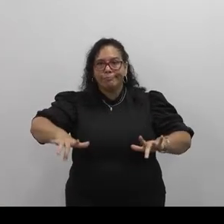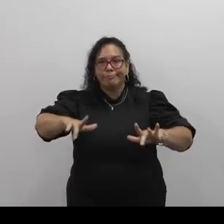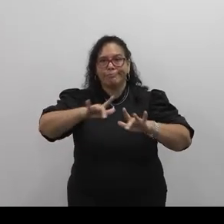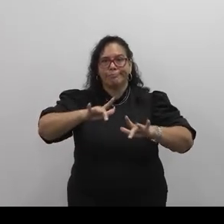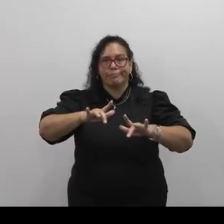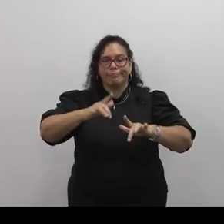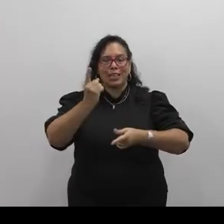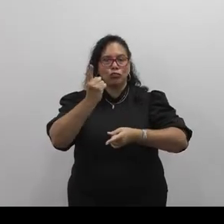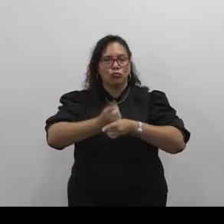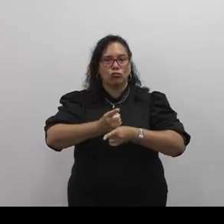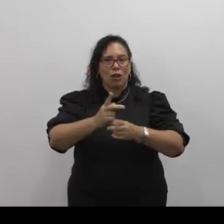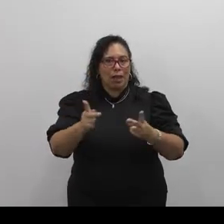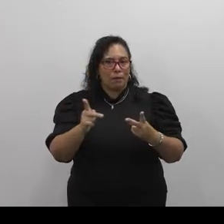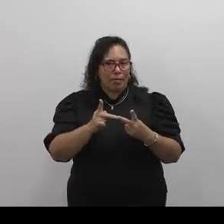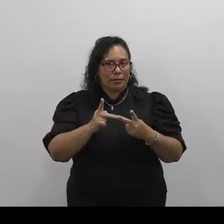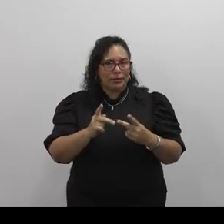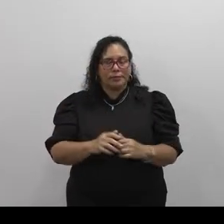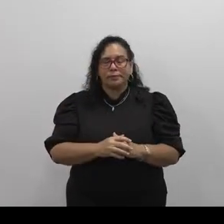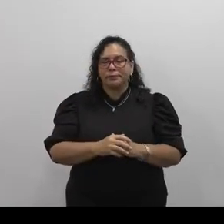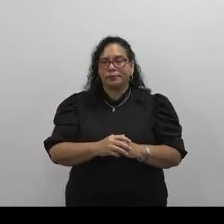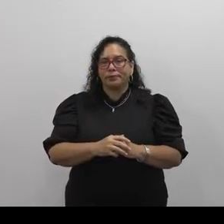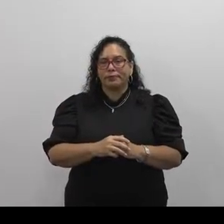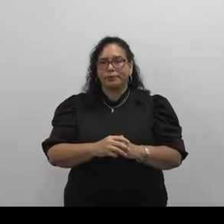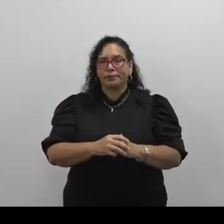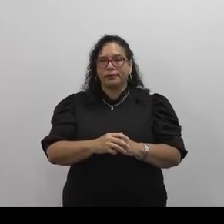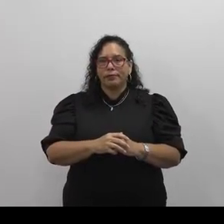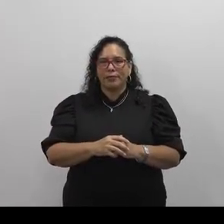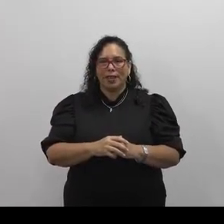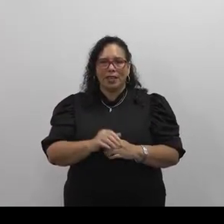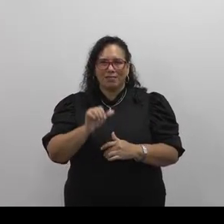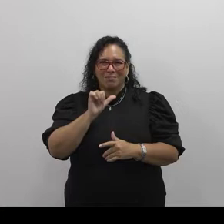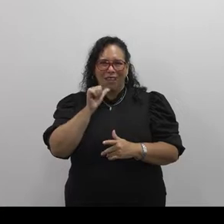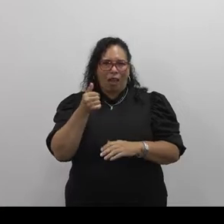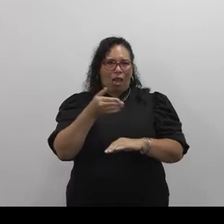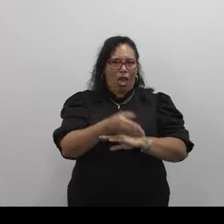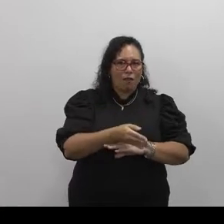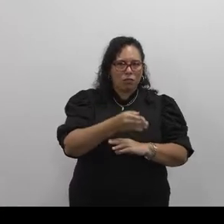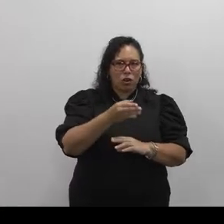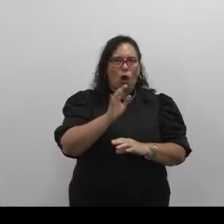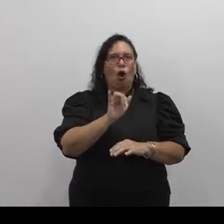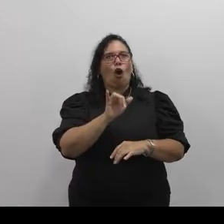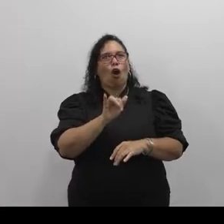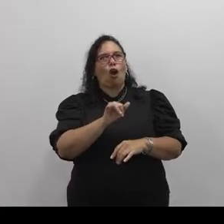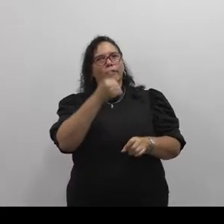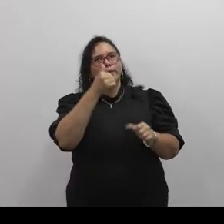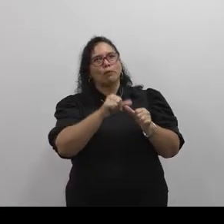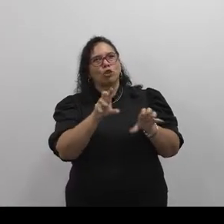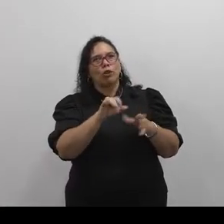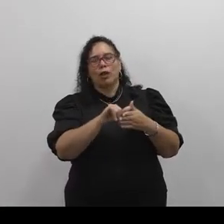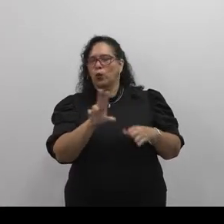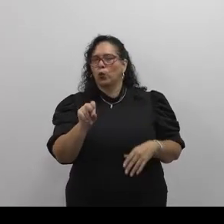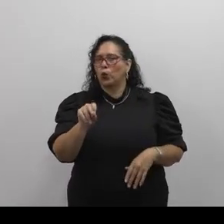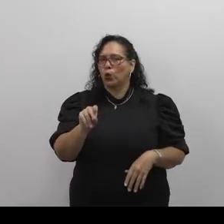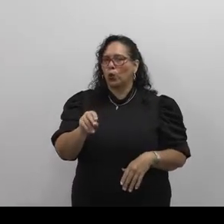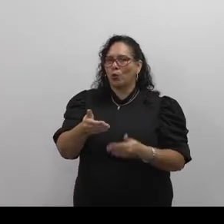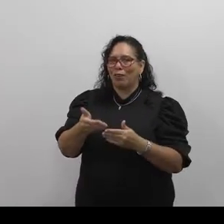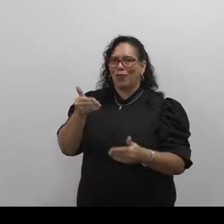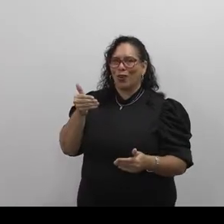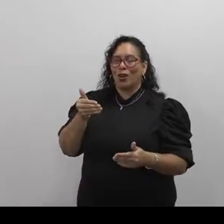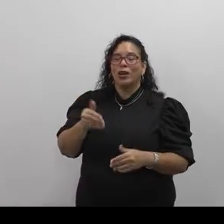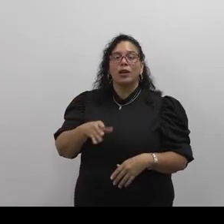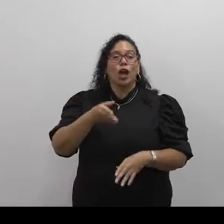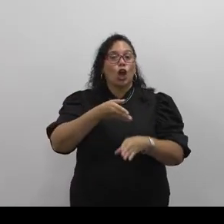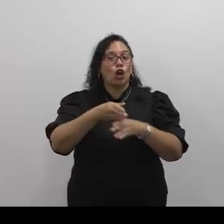in the right place on campus as well, and never an afterthought, right? We've often discussed career tech spaces,